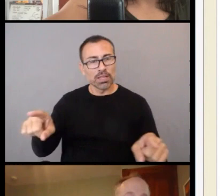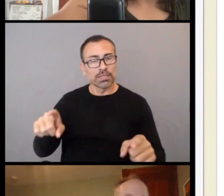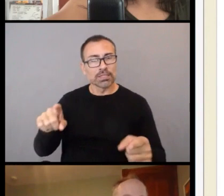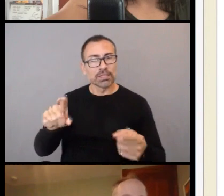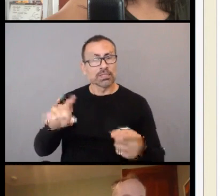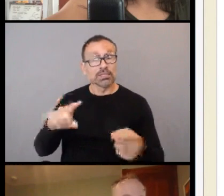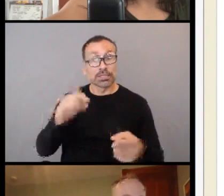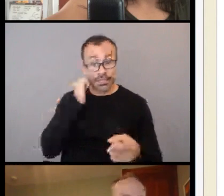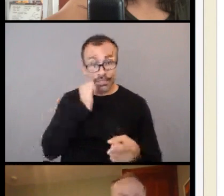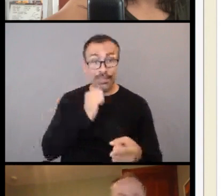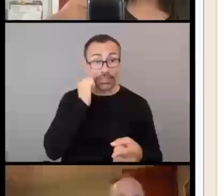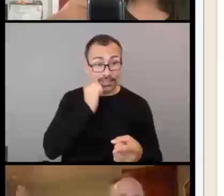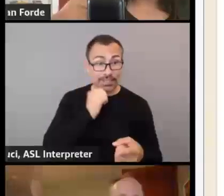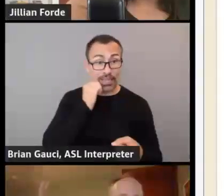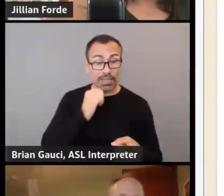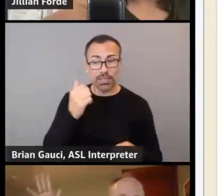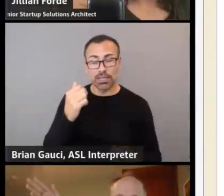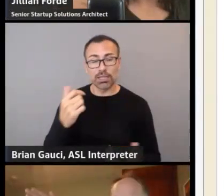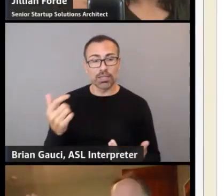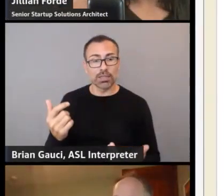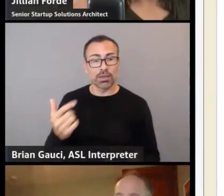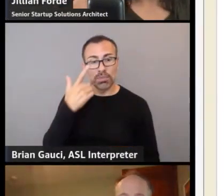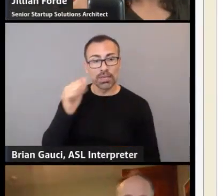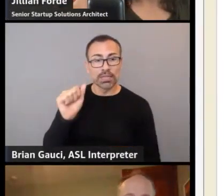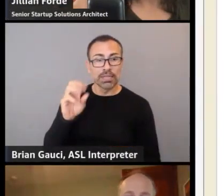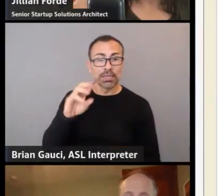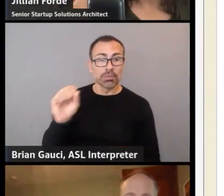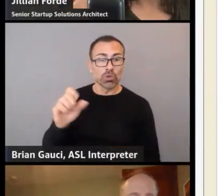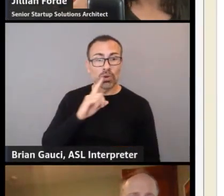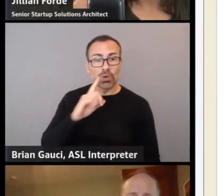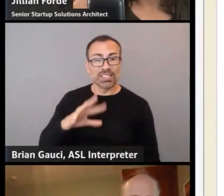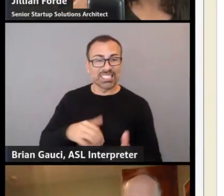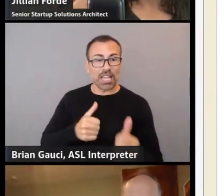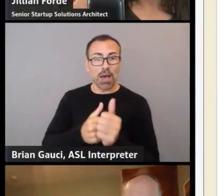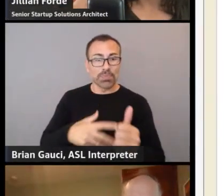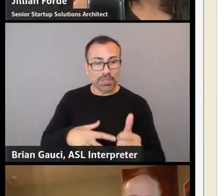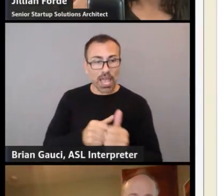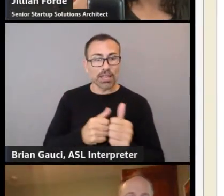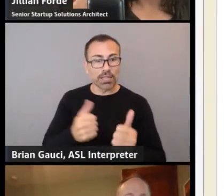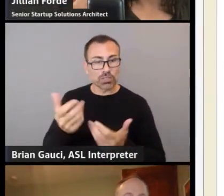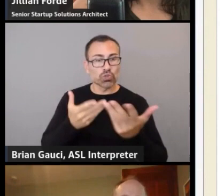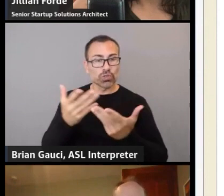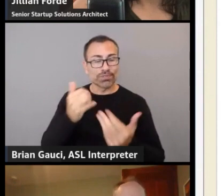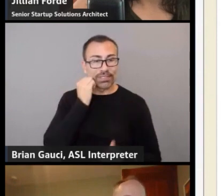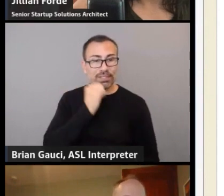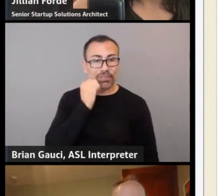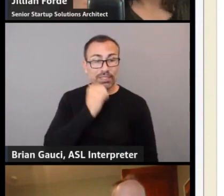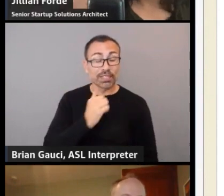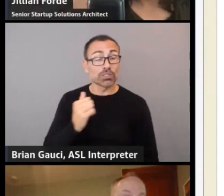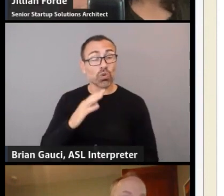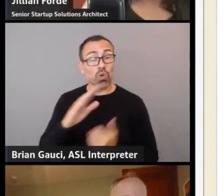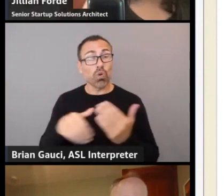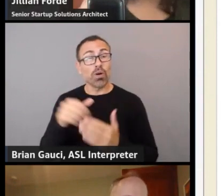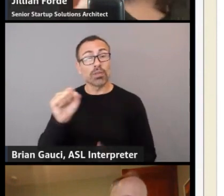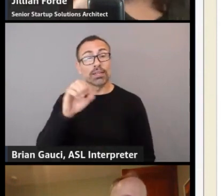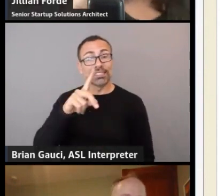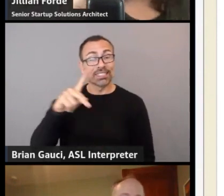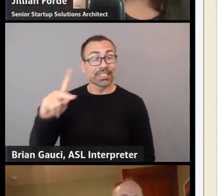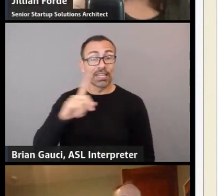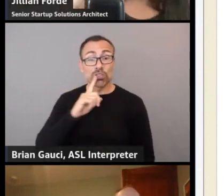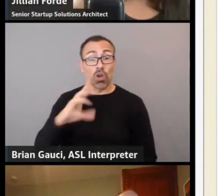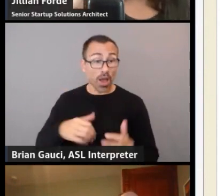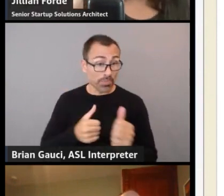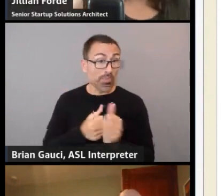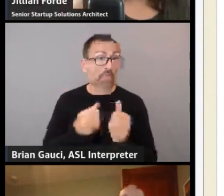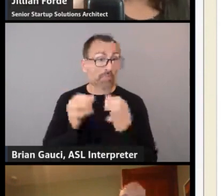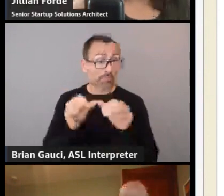if necessary, because AWS is updating services every day. And so all of the SDKs are constantly being updated. So